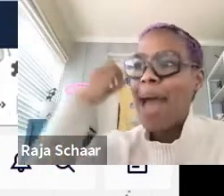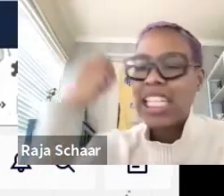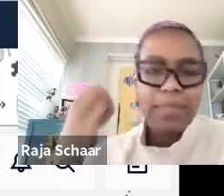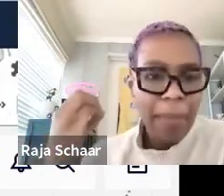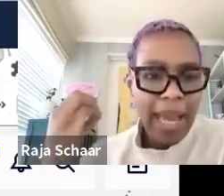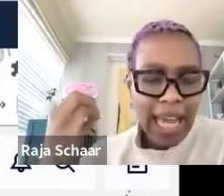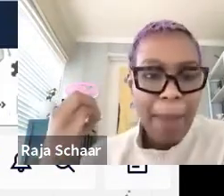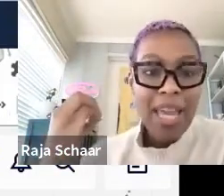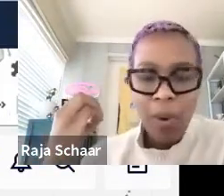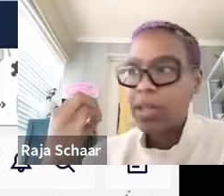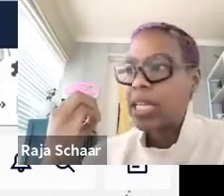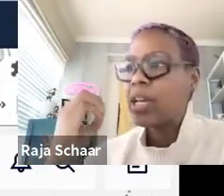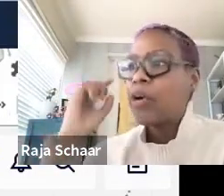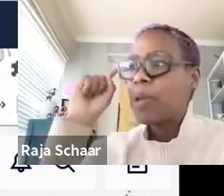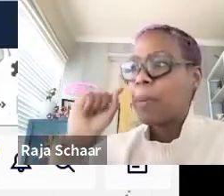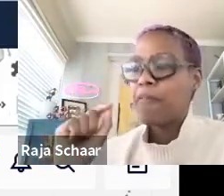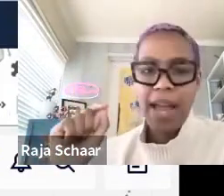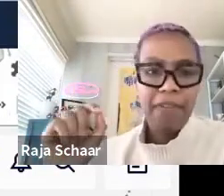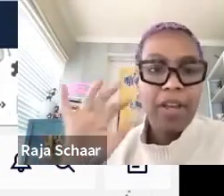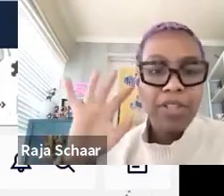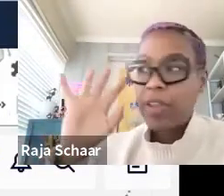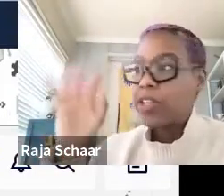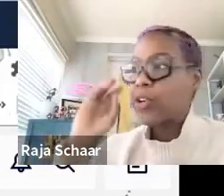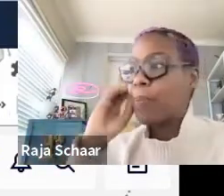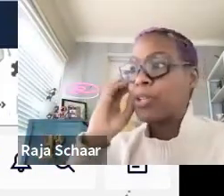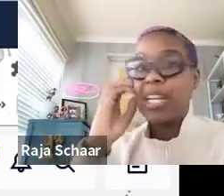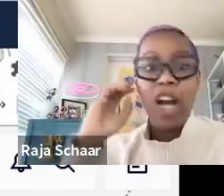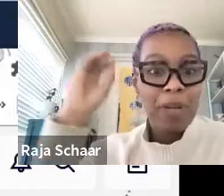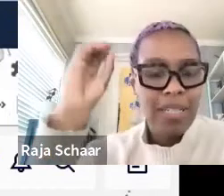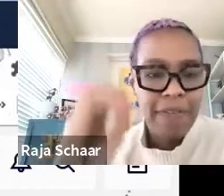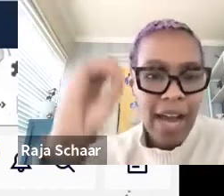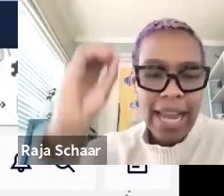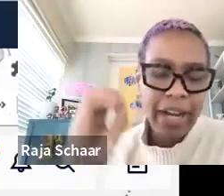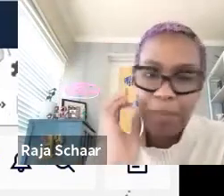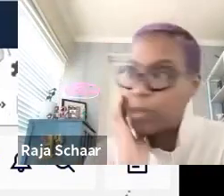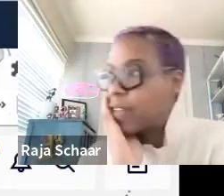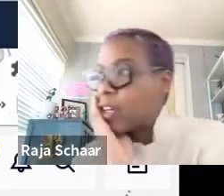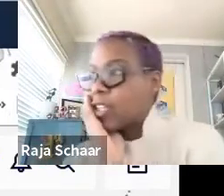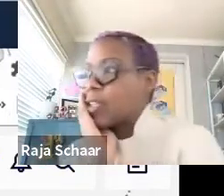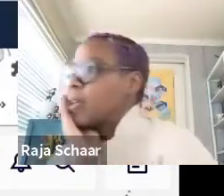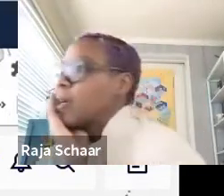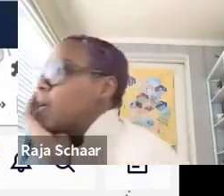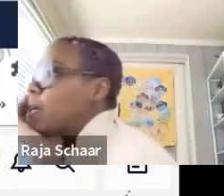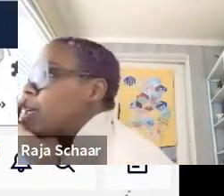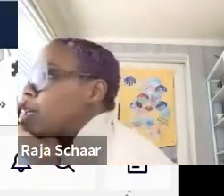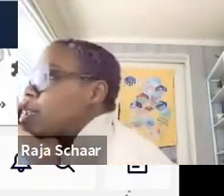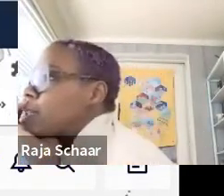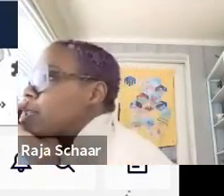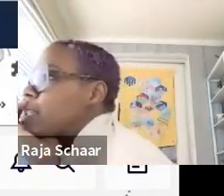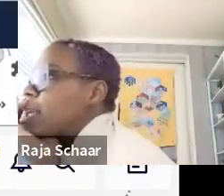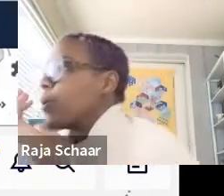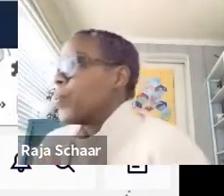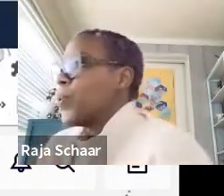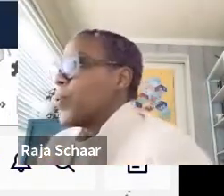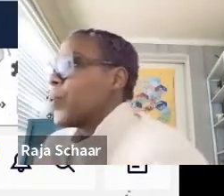the maximum income equality would be number 5. So this is your opportunity to help us define our multiverse.